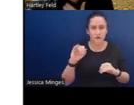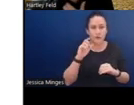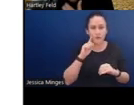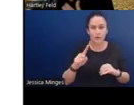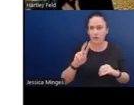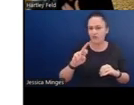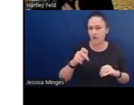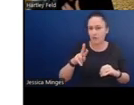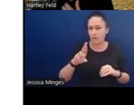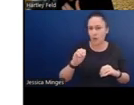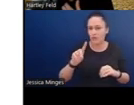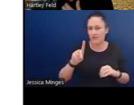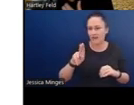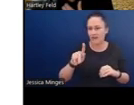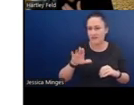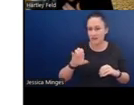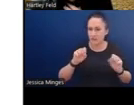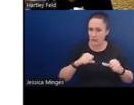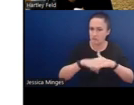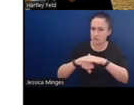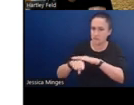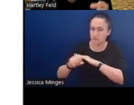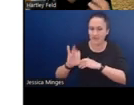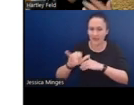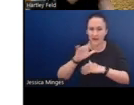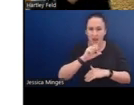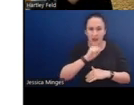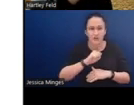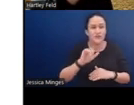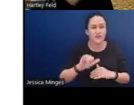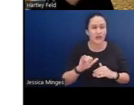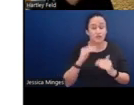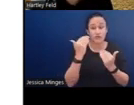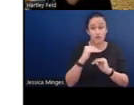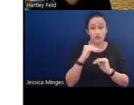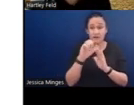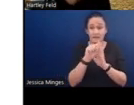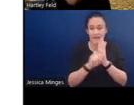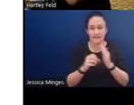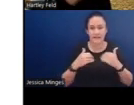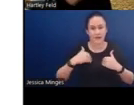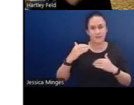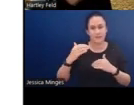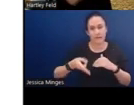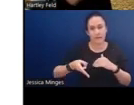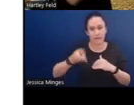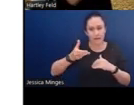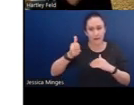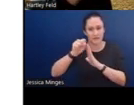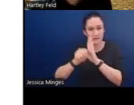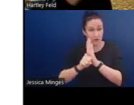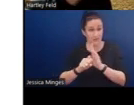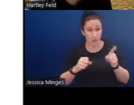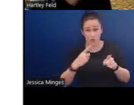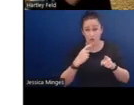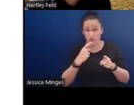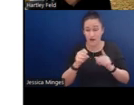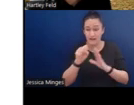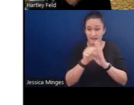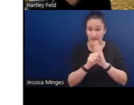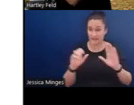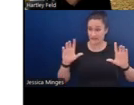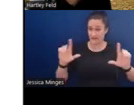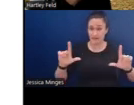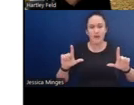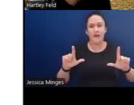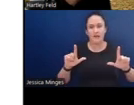age, that the restricted states have the highest percentage. We know that the restricted states in red are less likely to